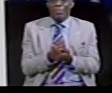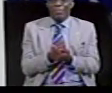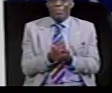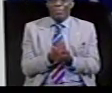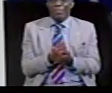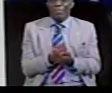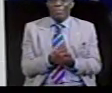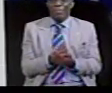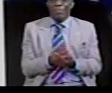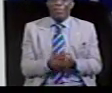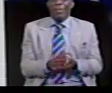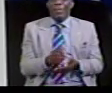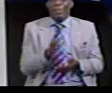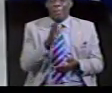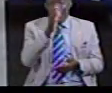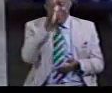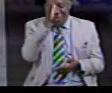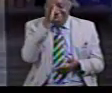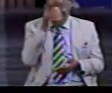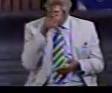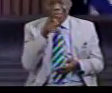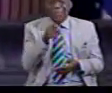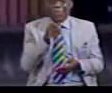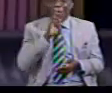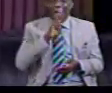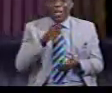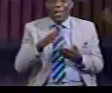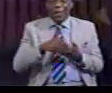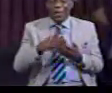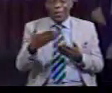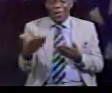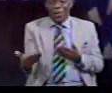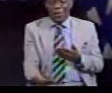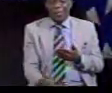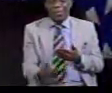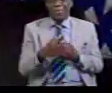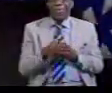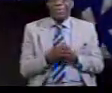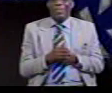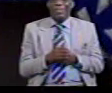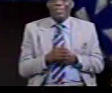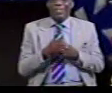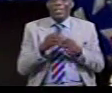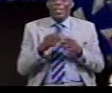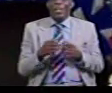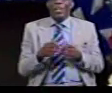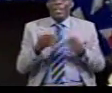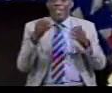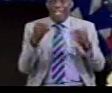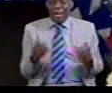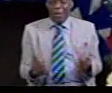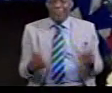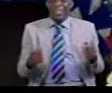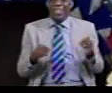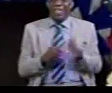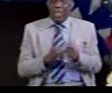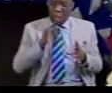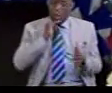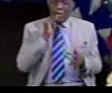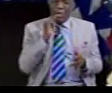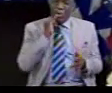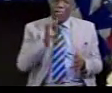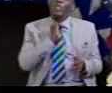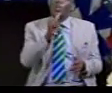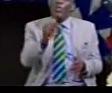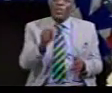Daddy, you are welcome, sir. So now it is not story. Maintenant, ce n'est